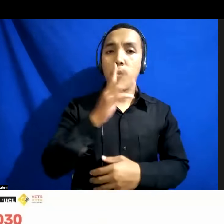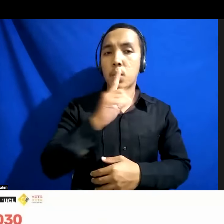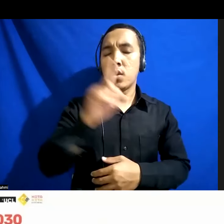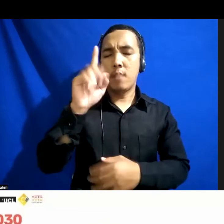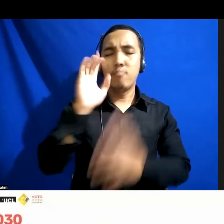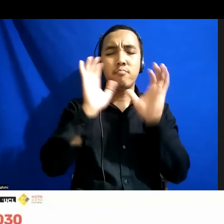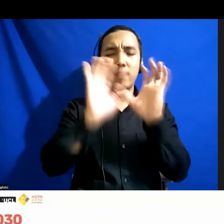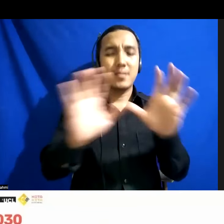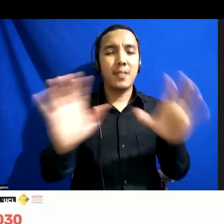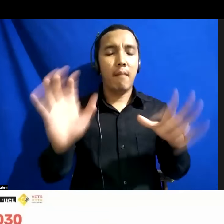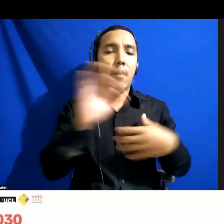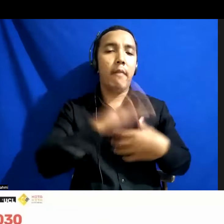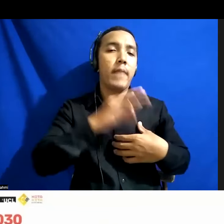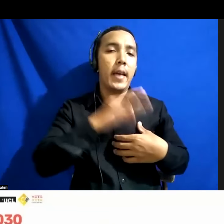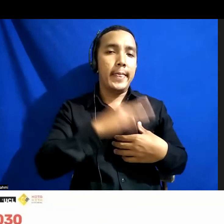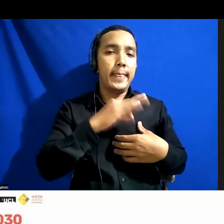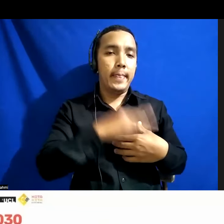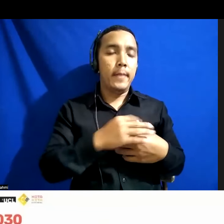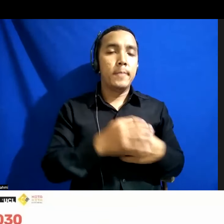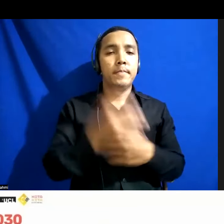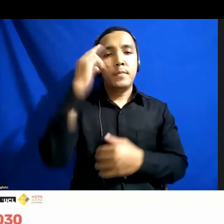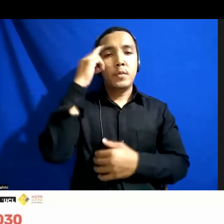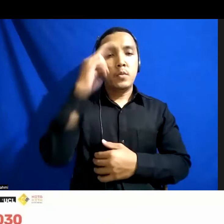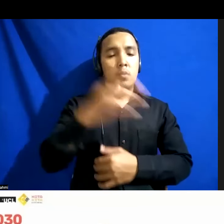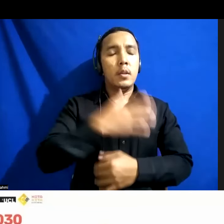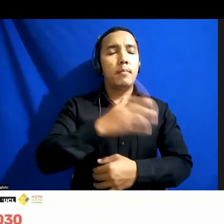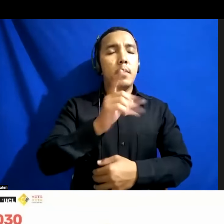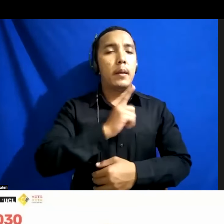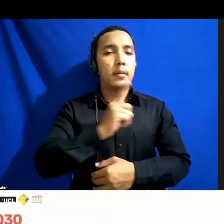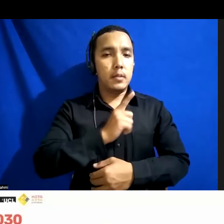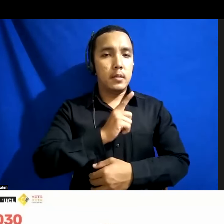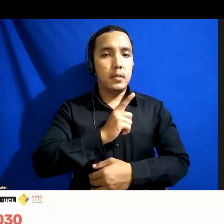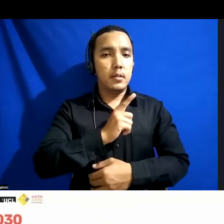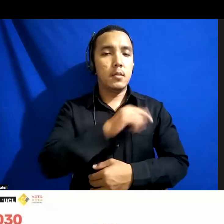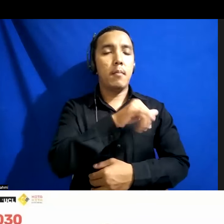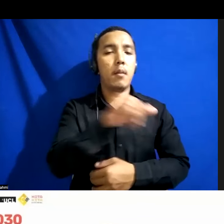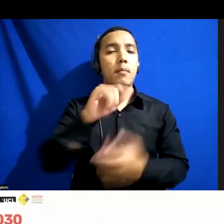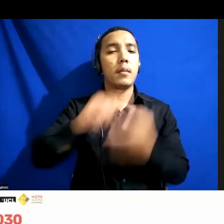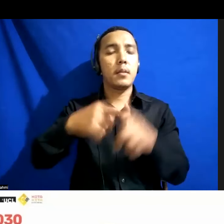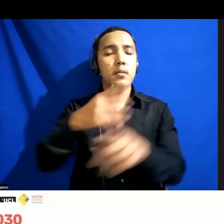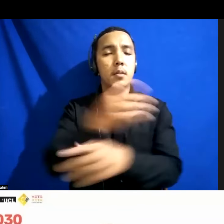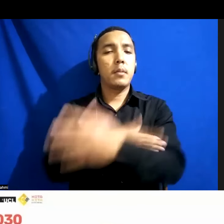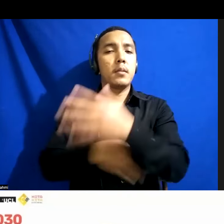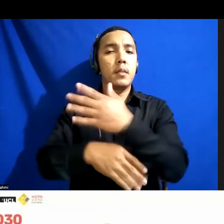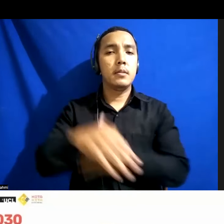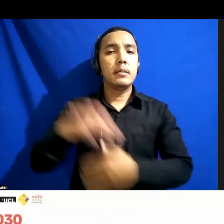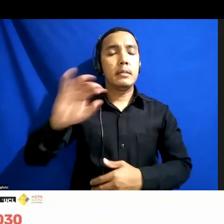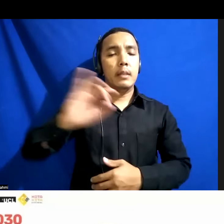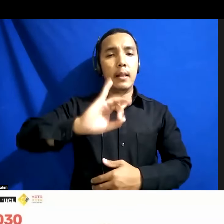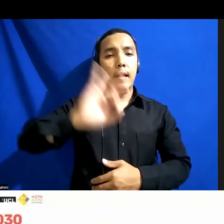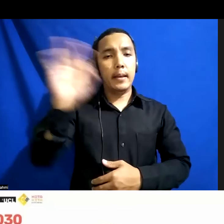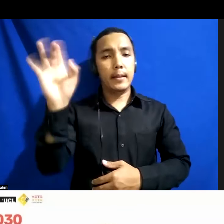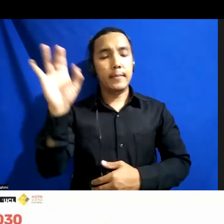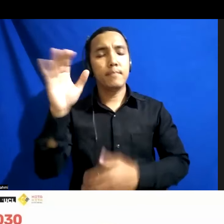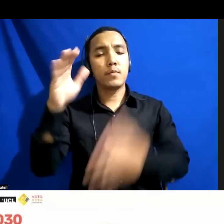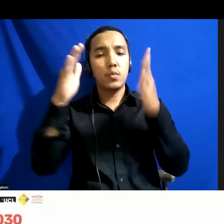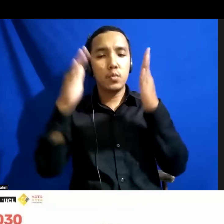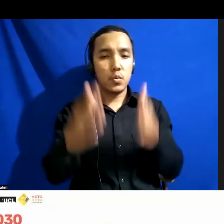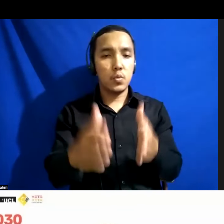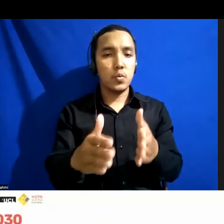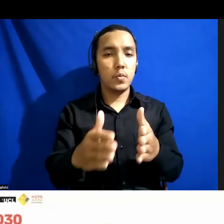I thank God that there have been a lot of benefits for myself personally and also from my friends with disabilities in particular,